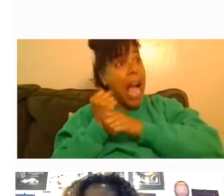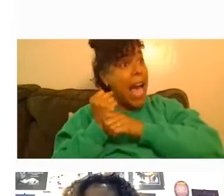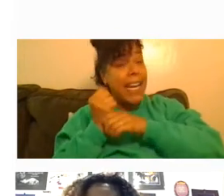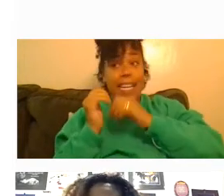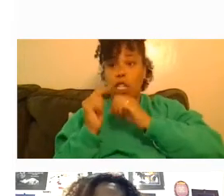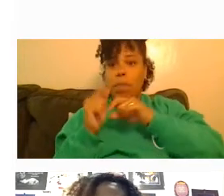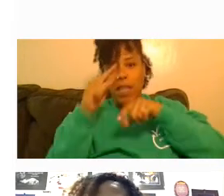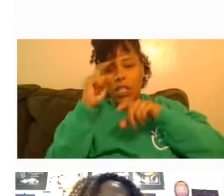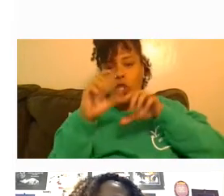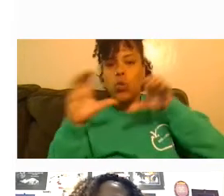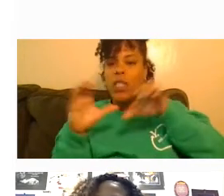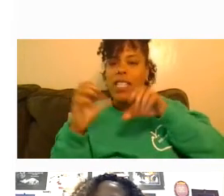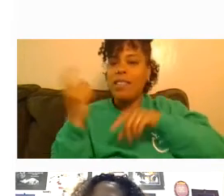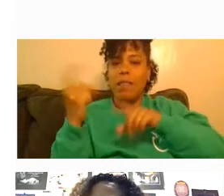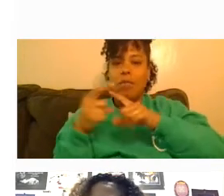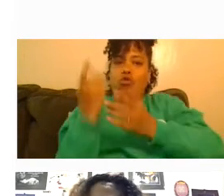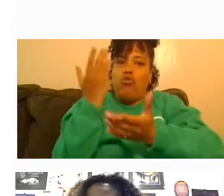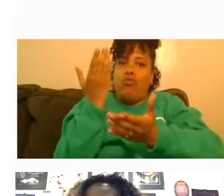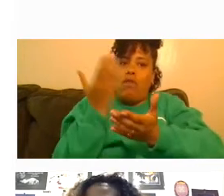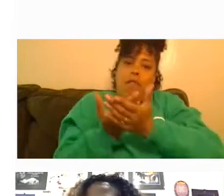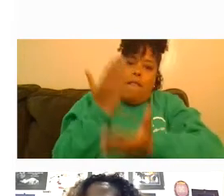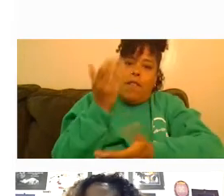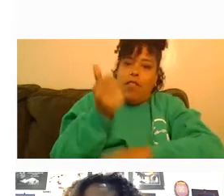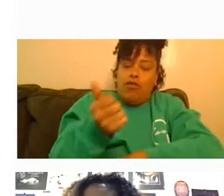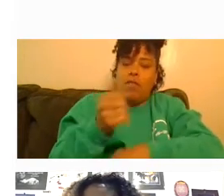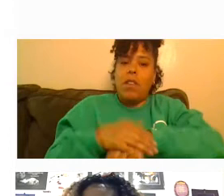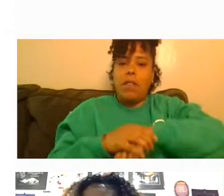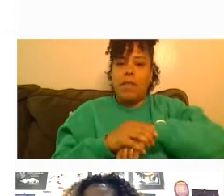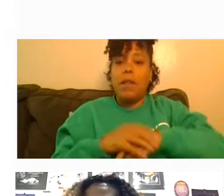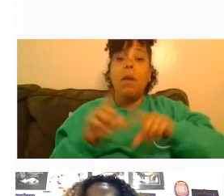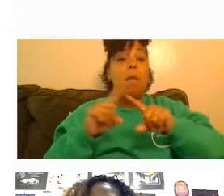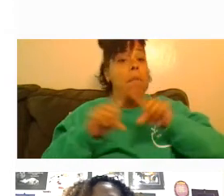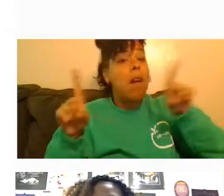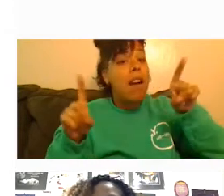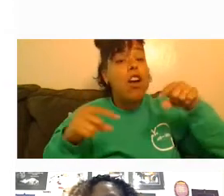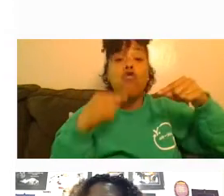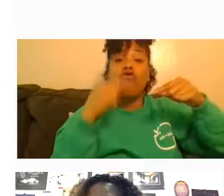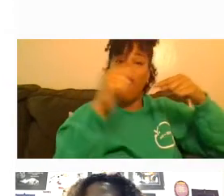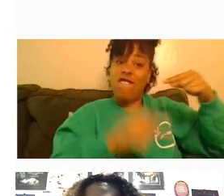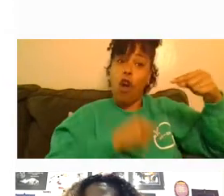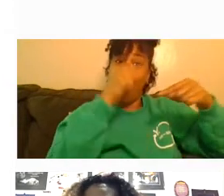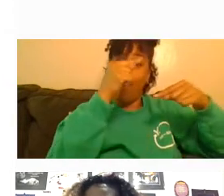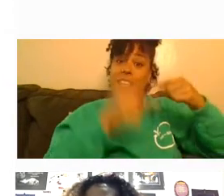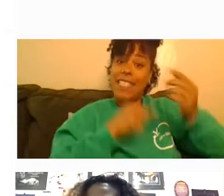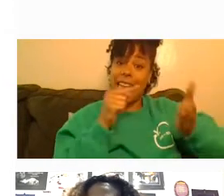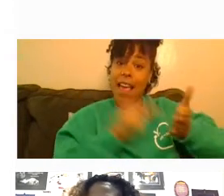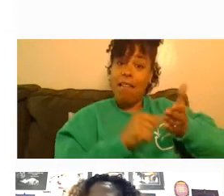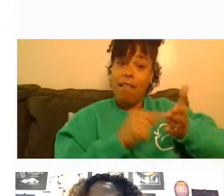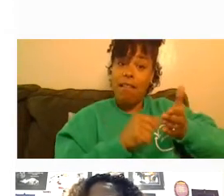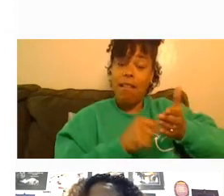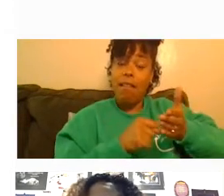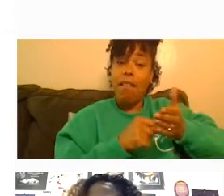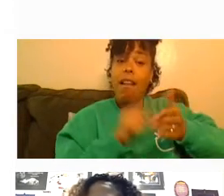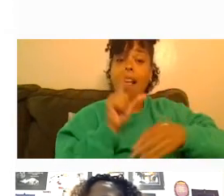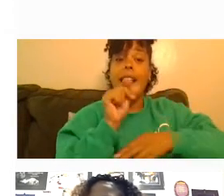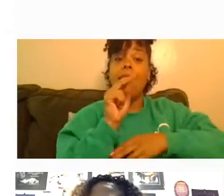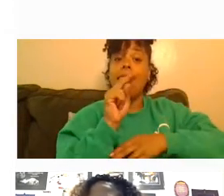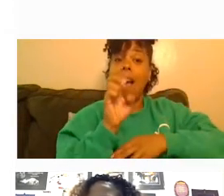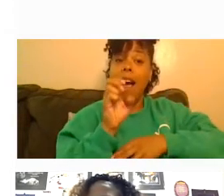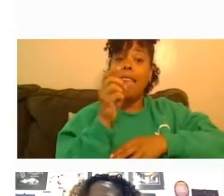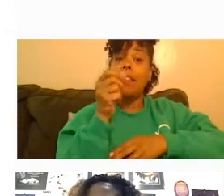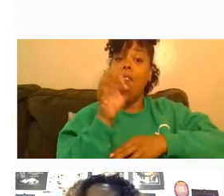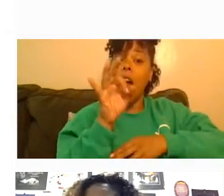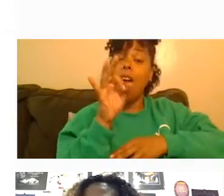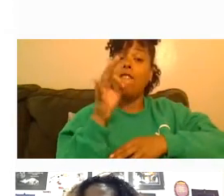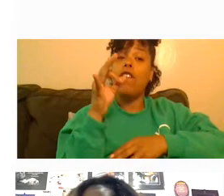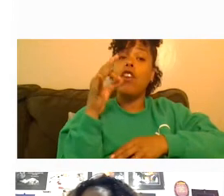yourself. But with revolving debt, credit cards, lines of credit, that compounds in a way where